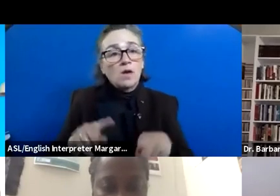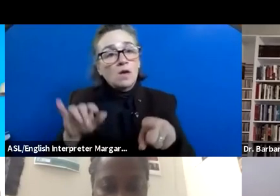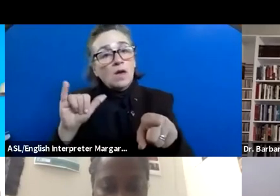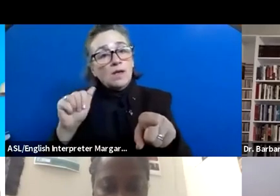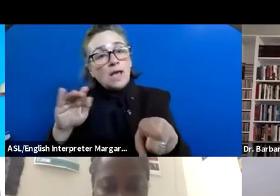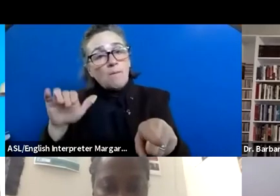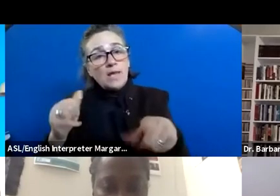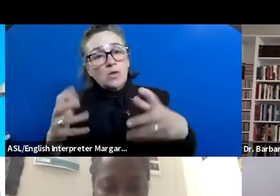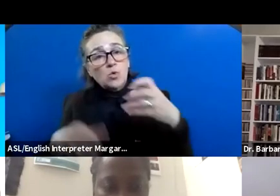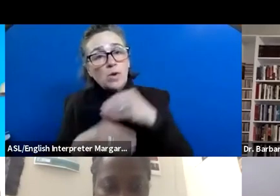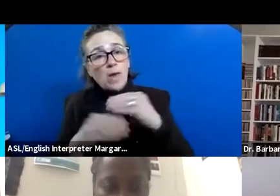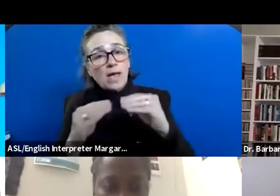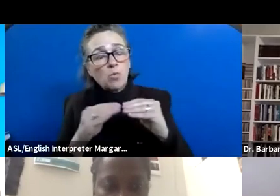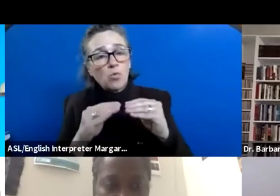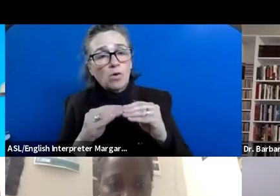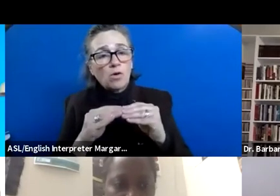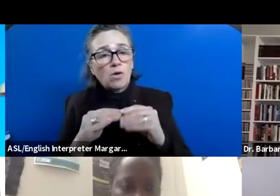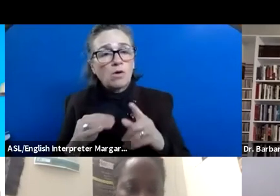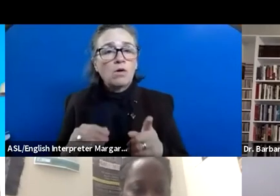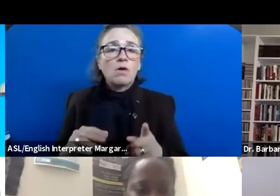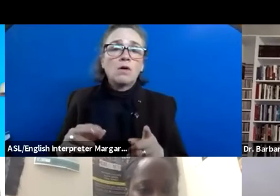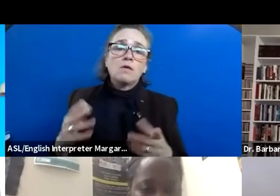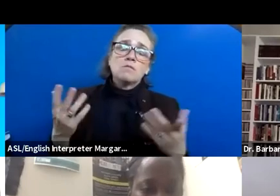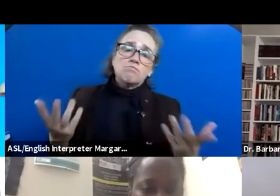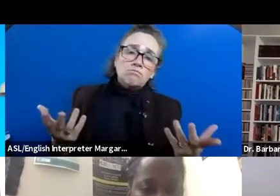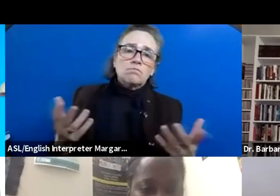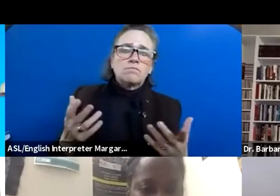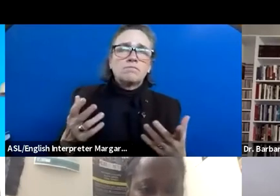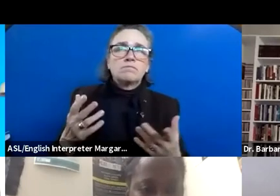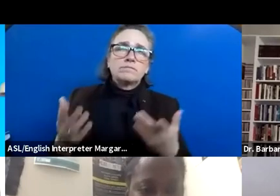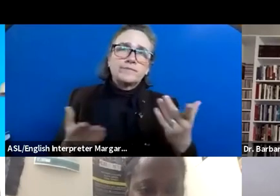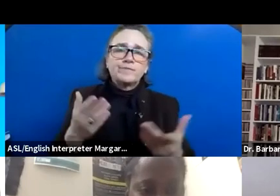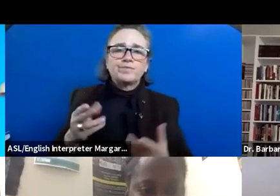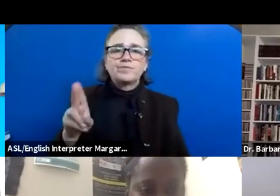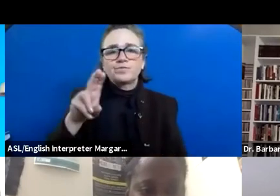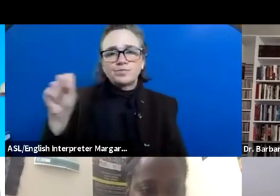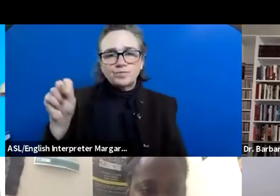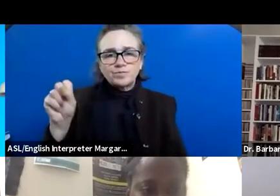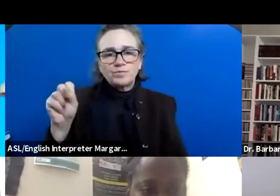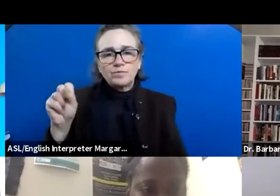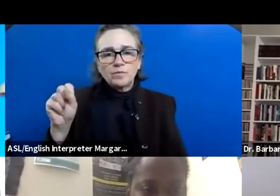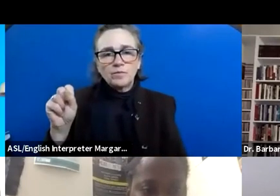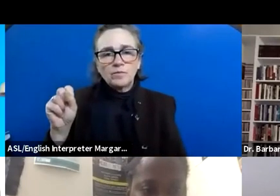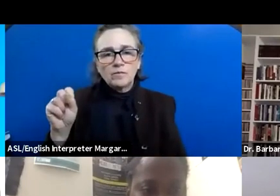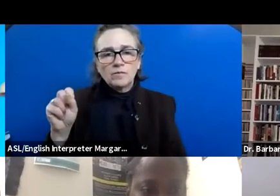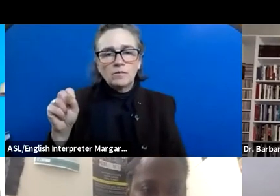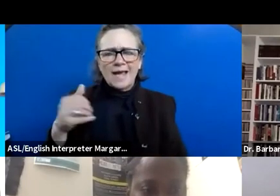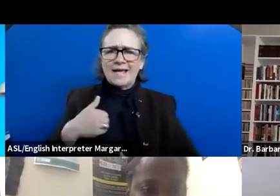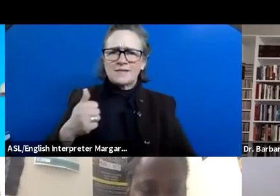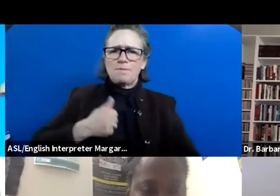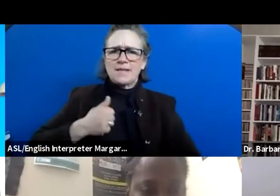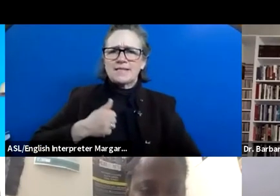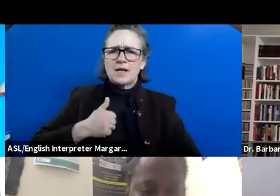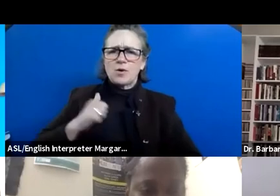is that when you look at the fact that the United States has military bases in how many